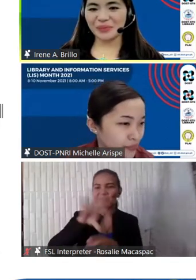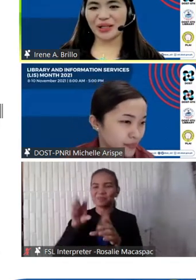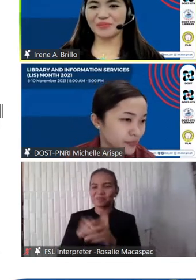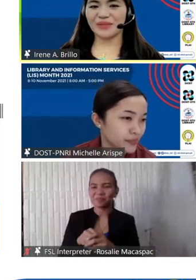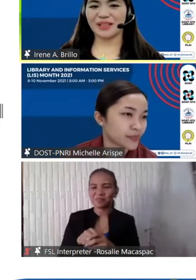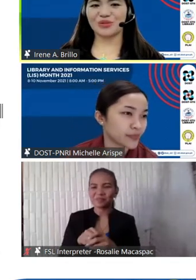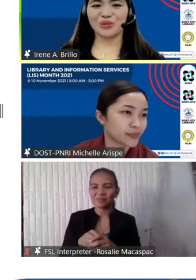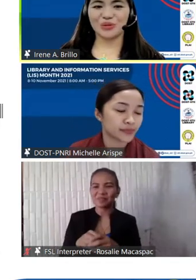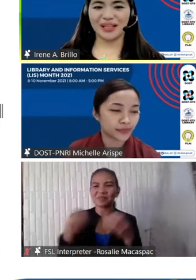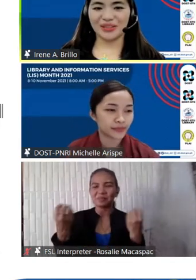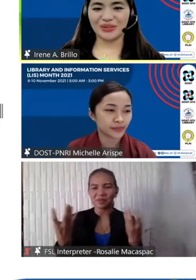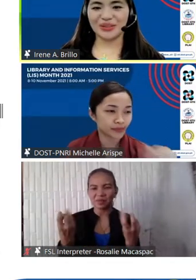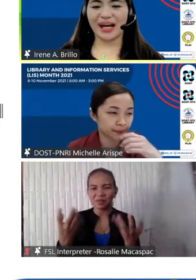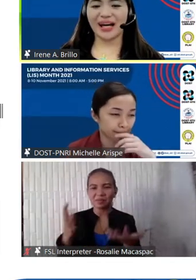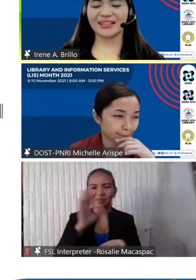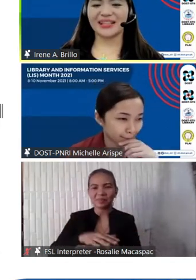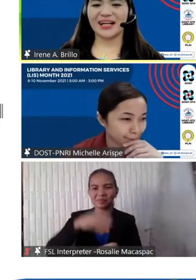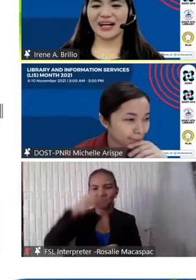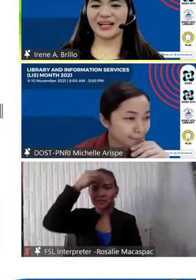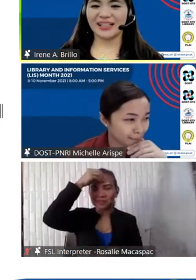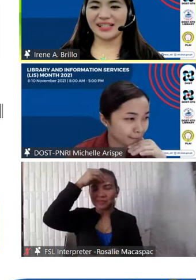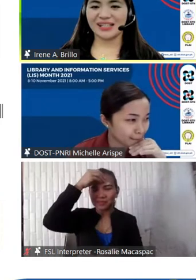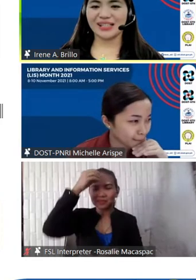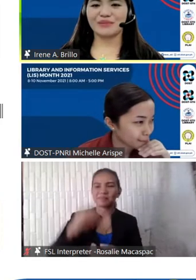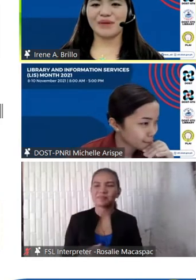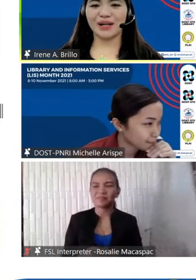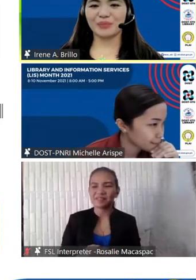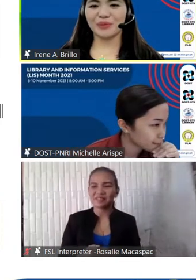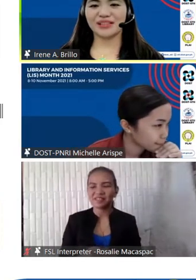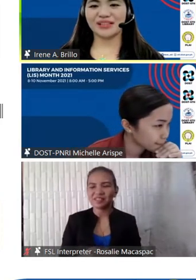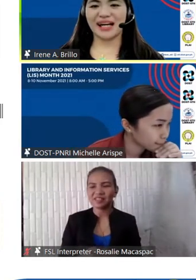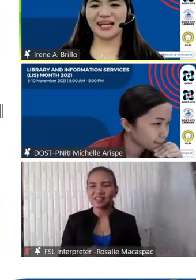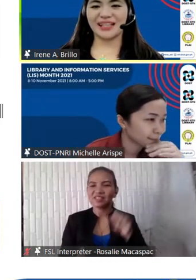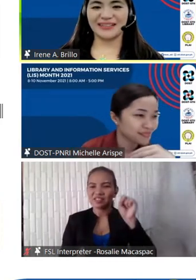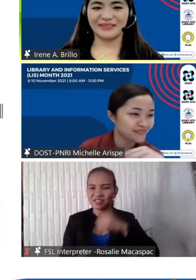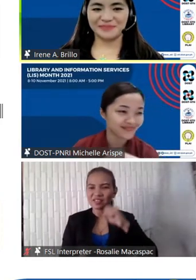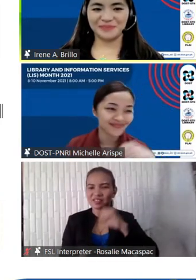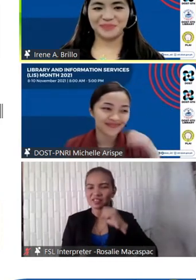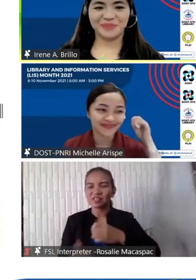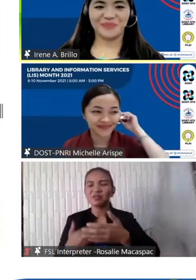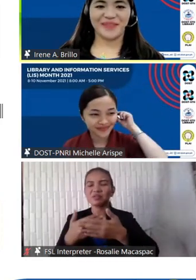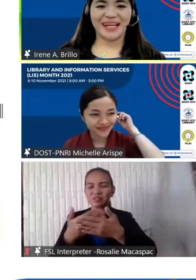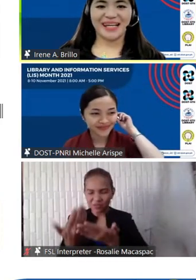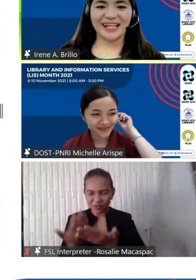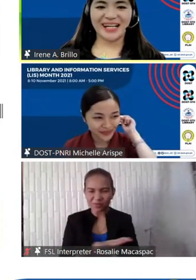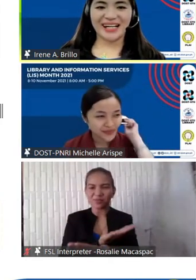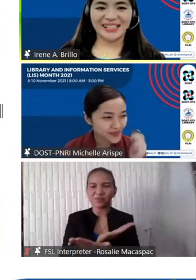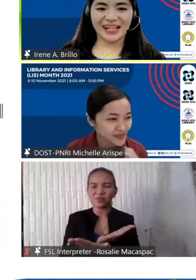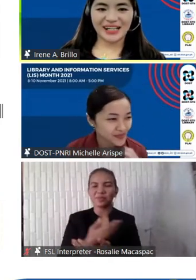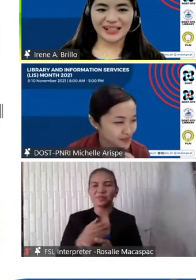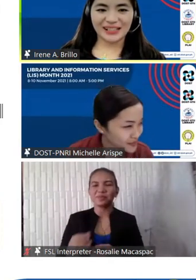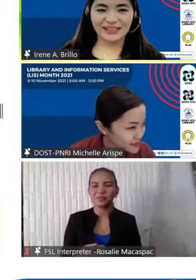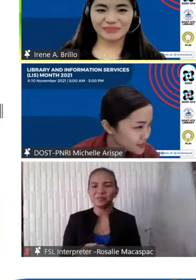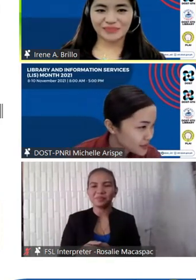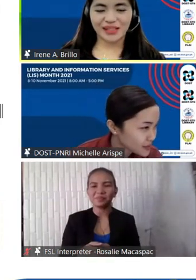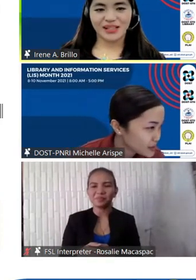marami din po kayong matututunan doon. At yes, bago po ito sa atin. Ayan,